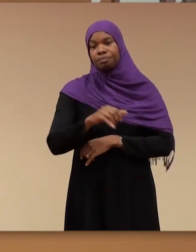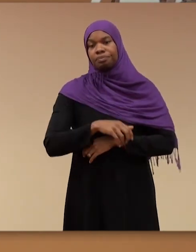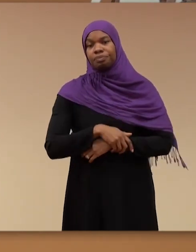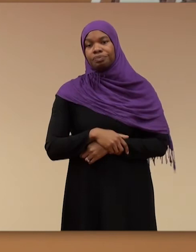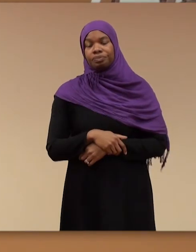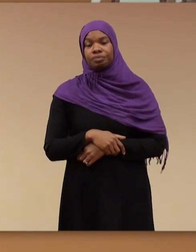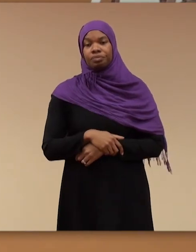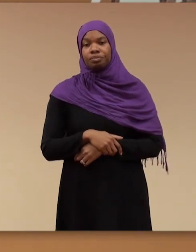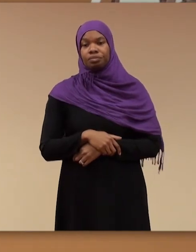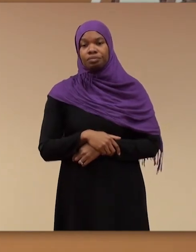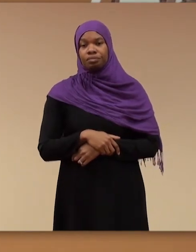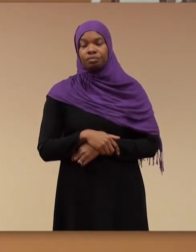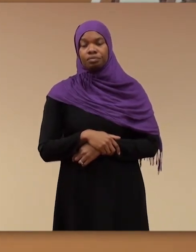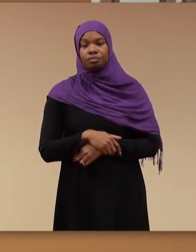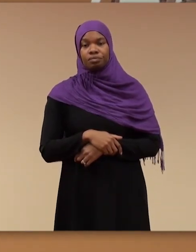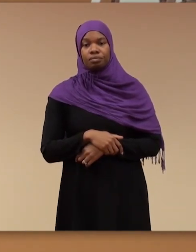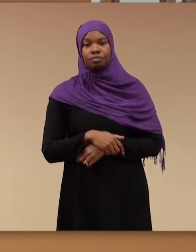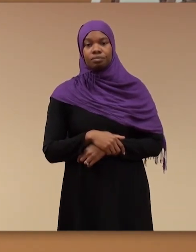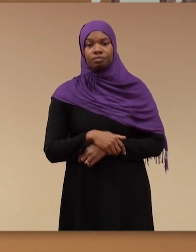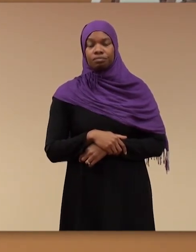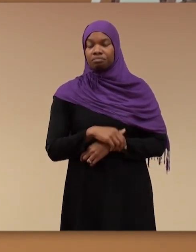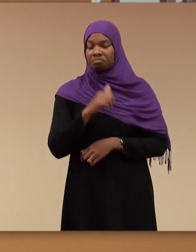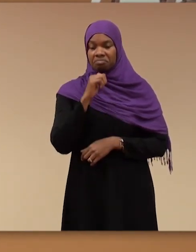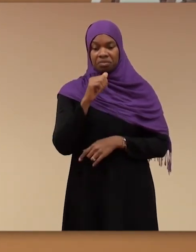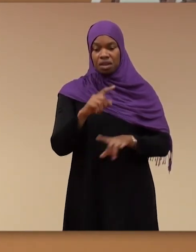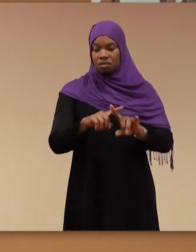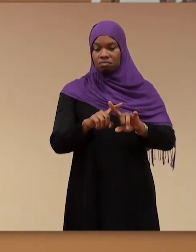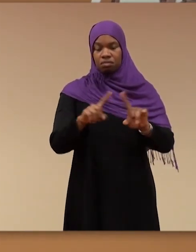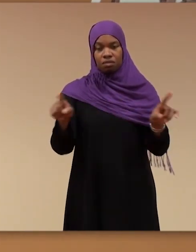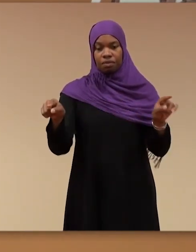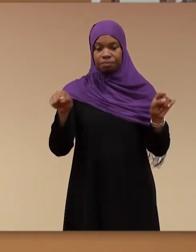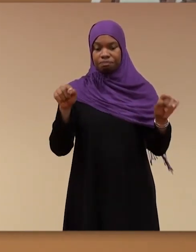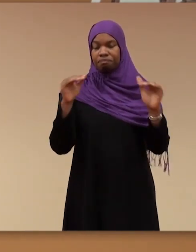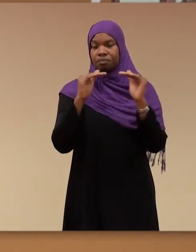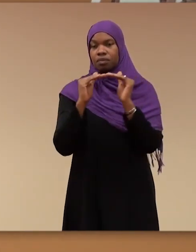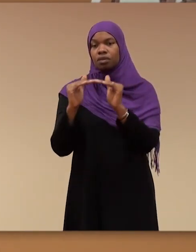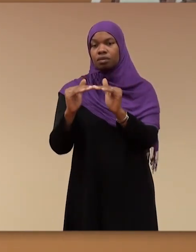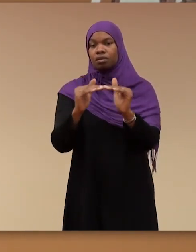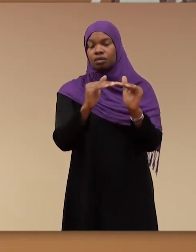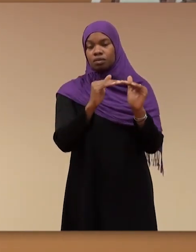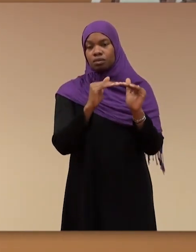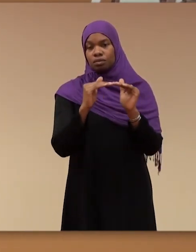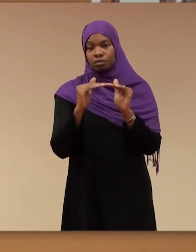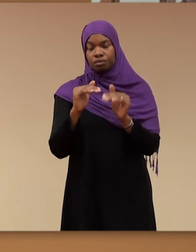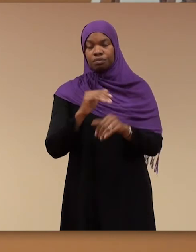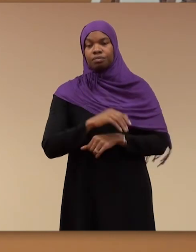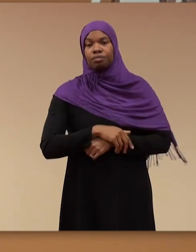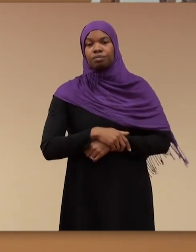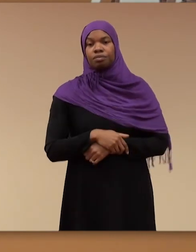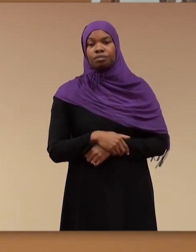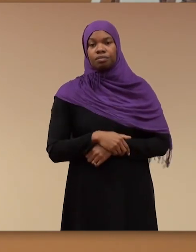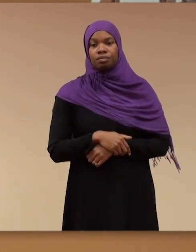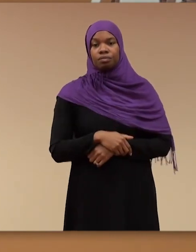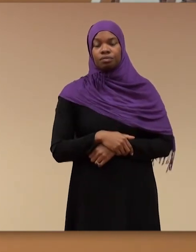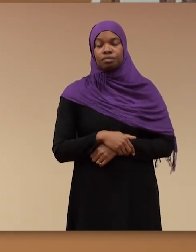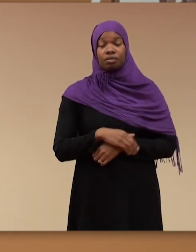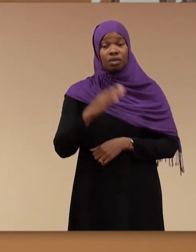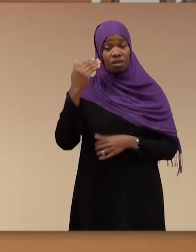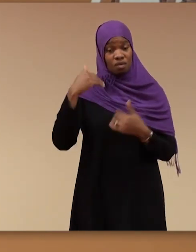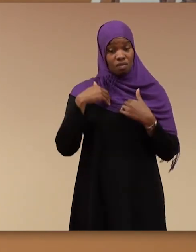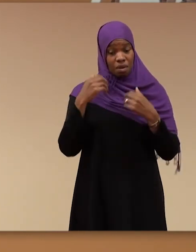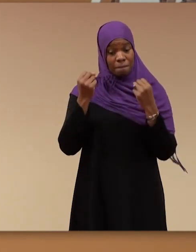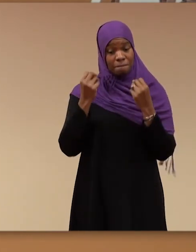So no, there is no differentiation. So even deen, we know there's many religions on